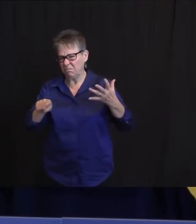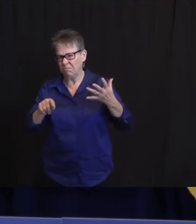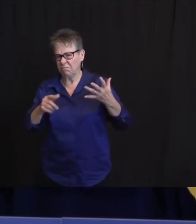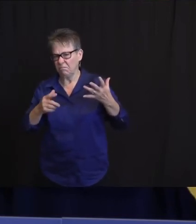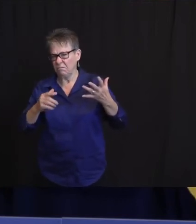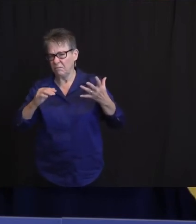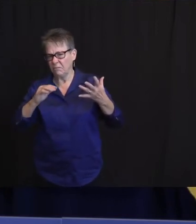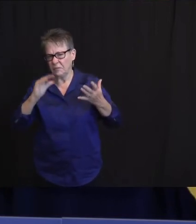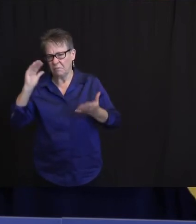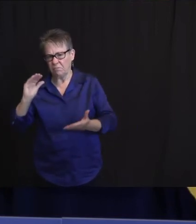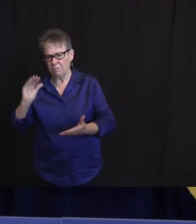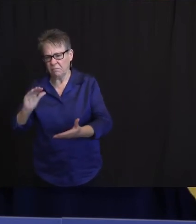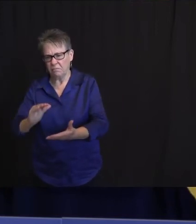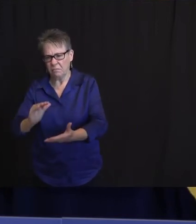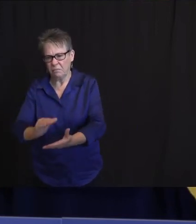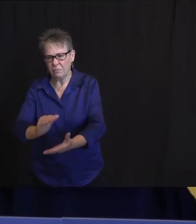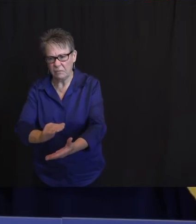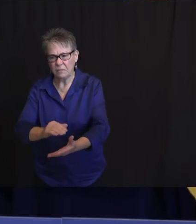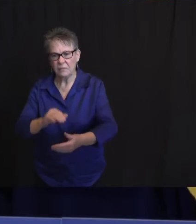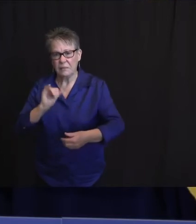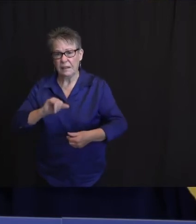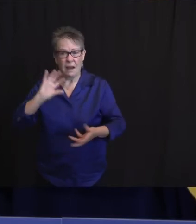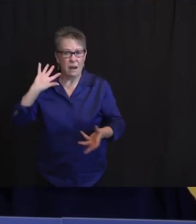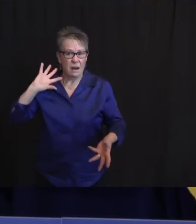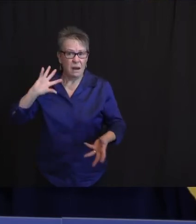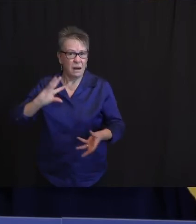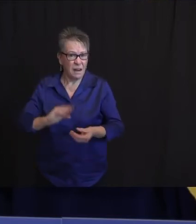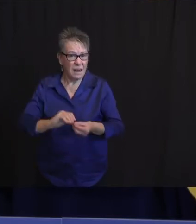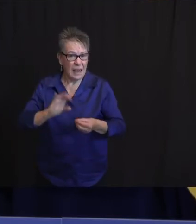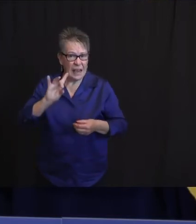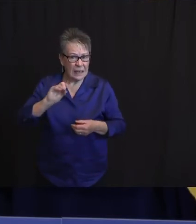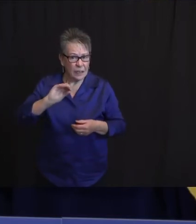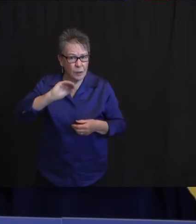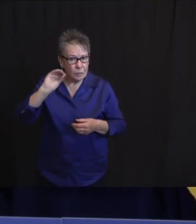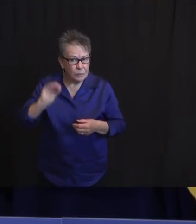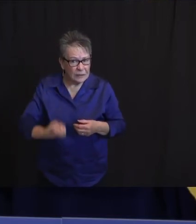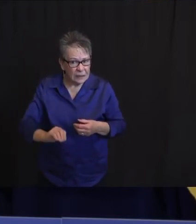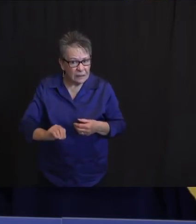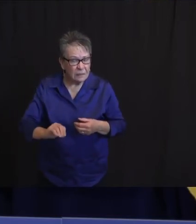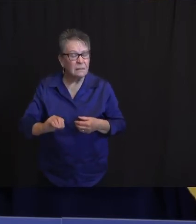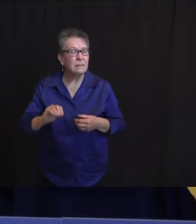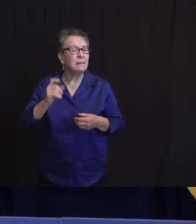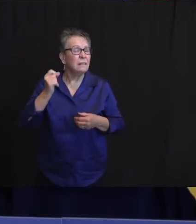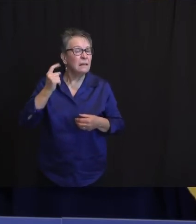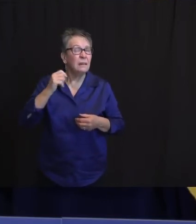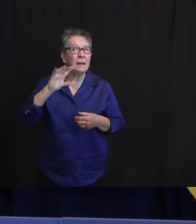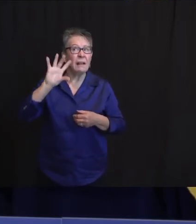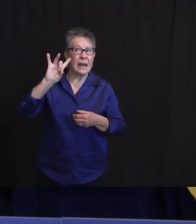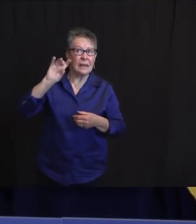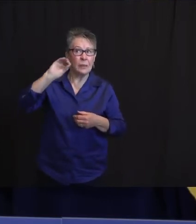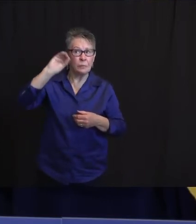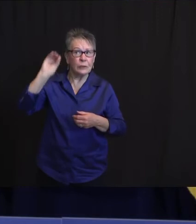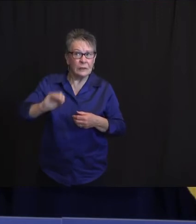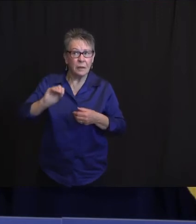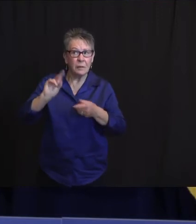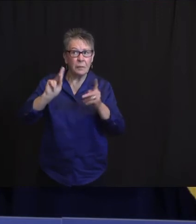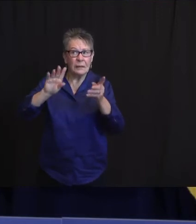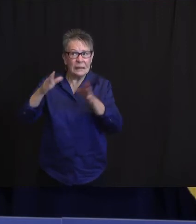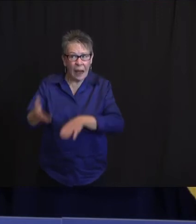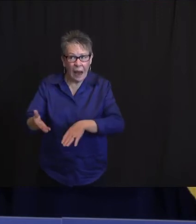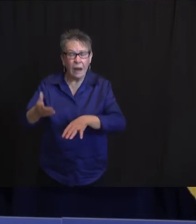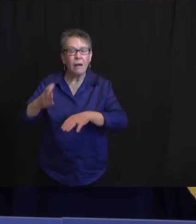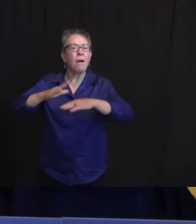80% of our deaths are in those 65 years or older. At the State Veterans Home since